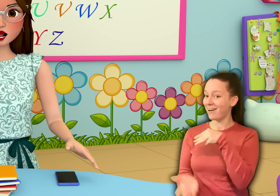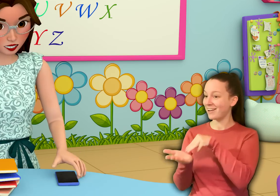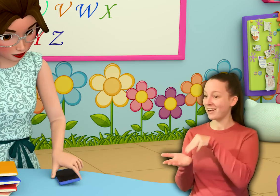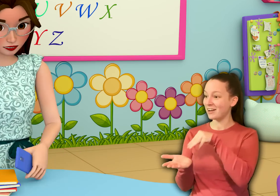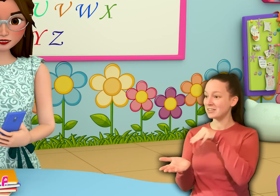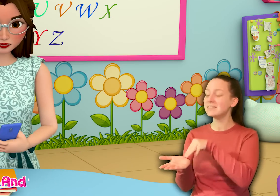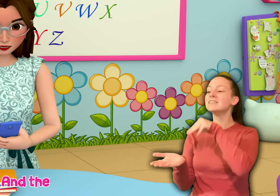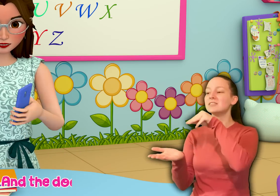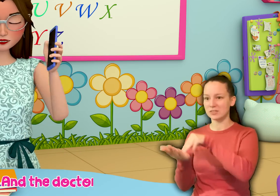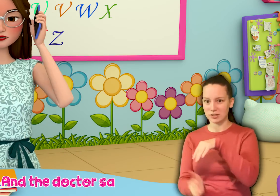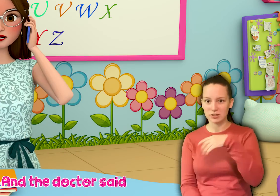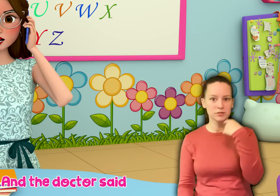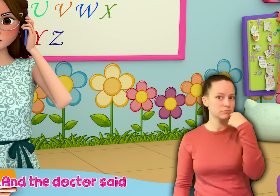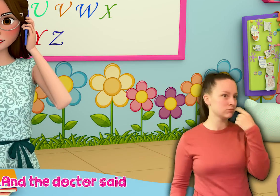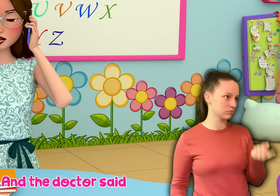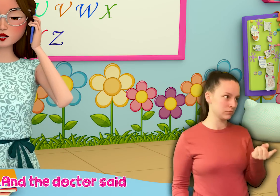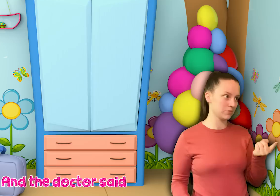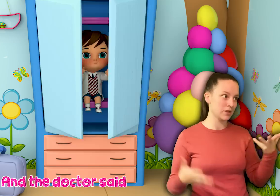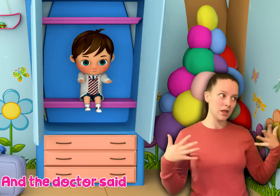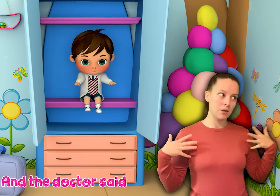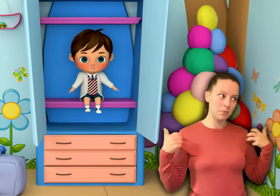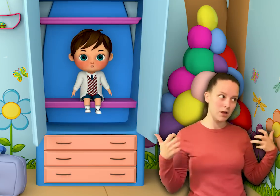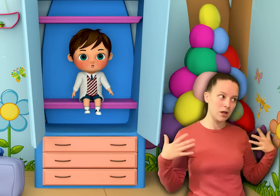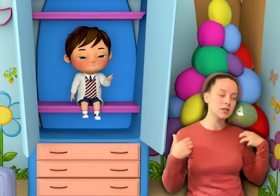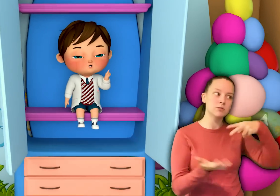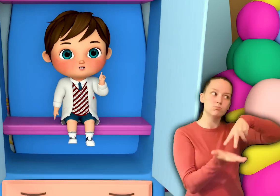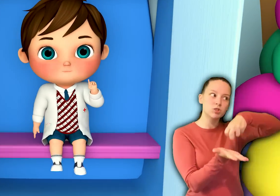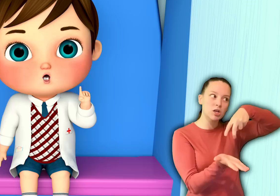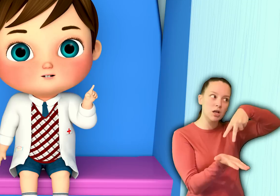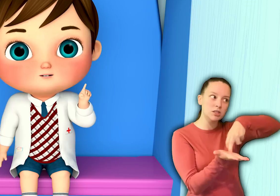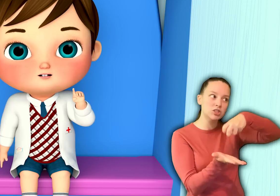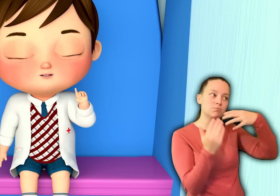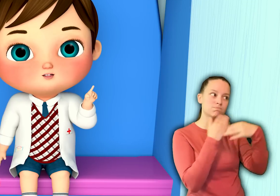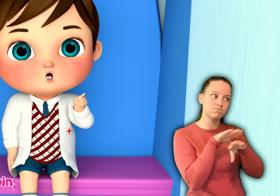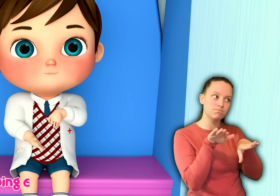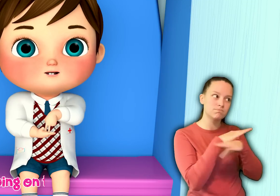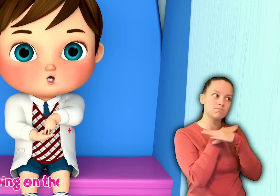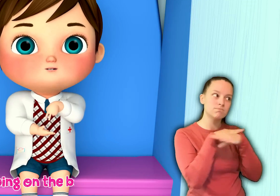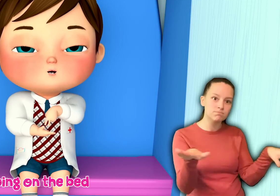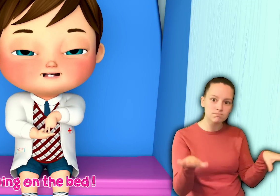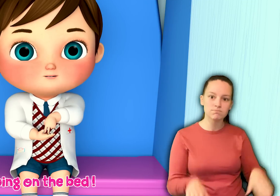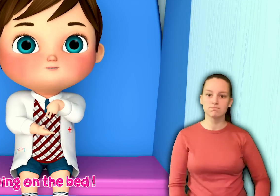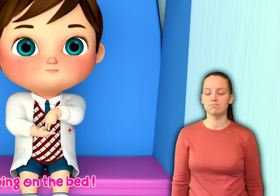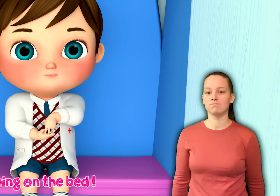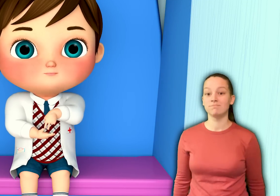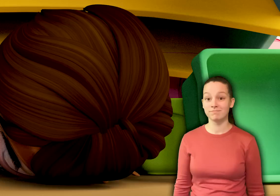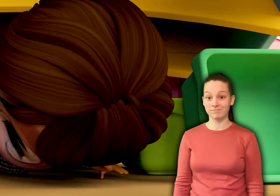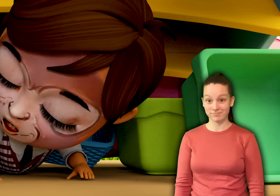so mama called the doctor and the doctor said no more monkeys jumping on